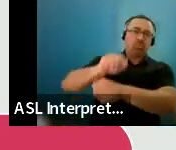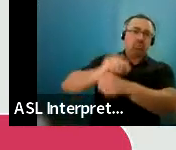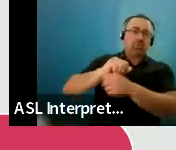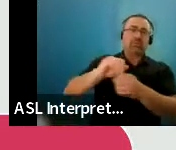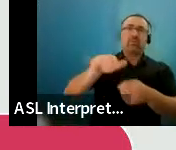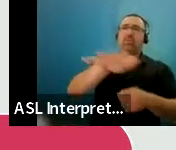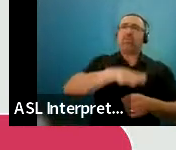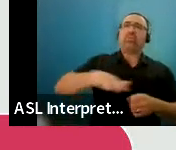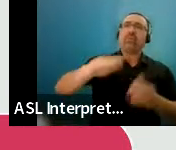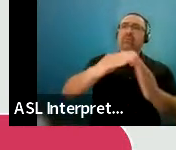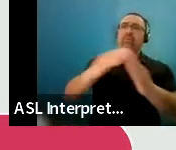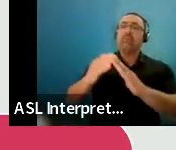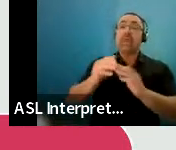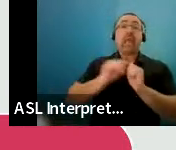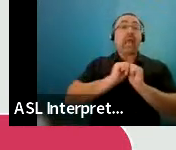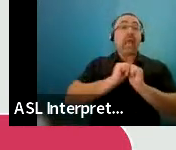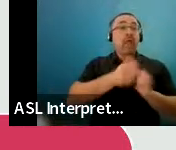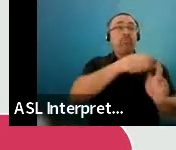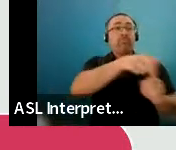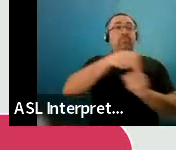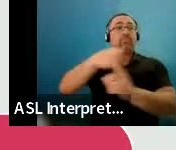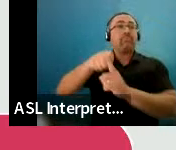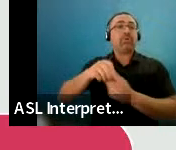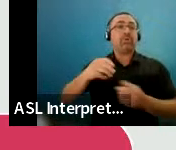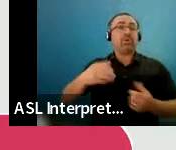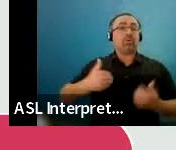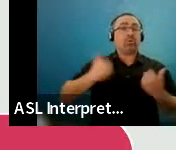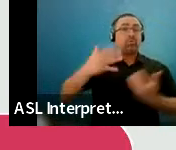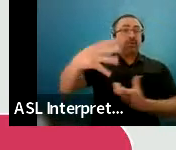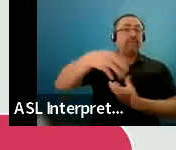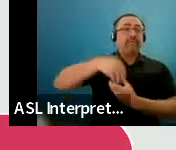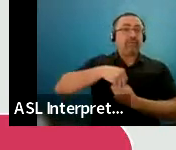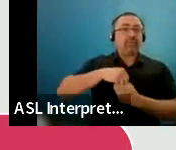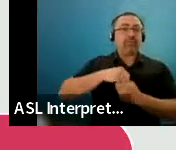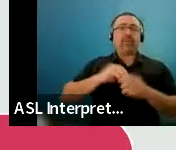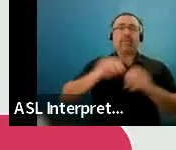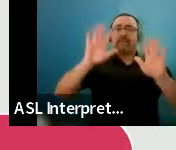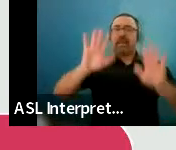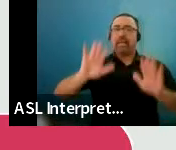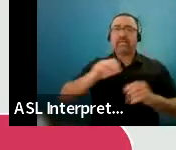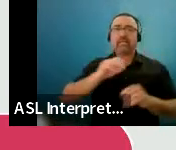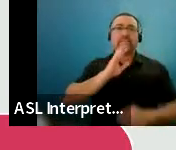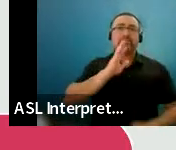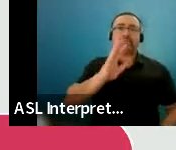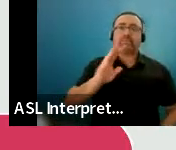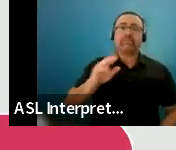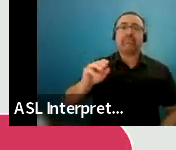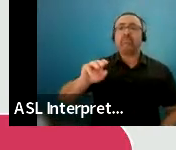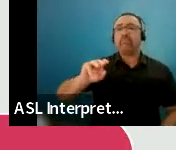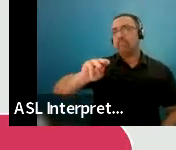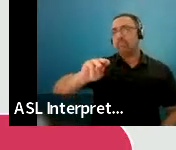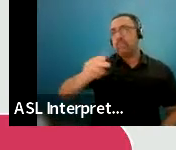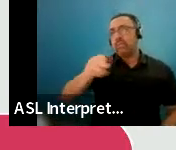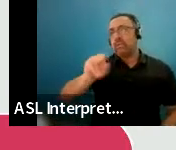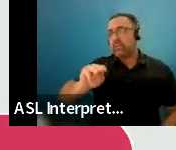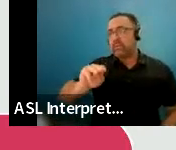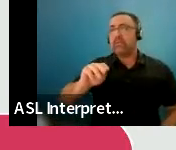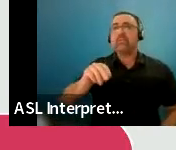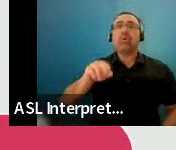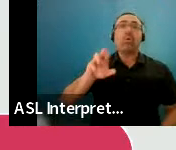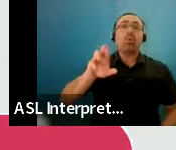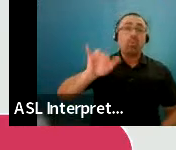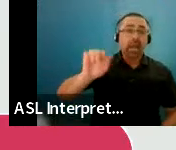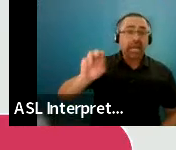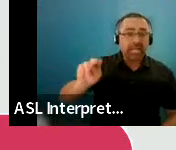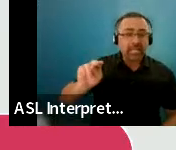community and how the youth can get involved. We have had amazing speakers such as Mia Mingus, Ryan